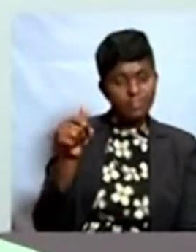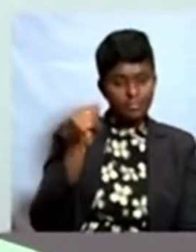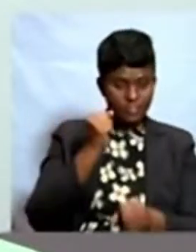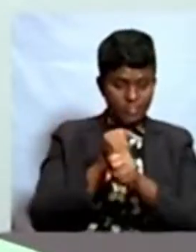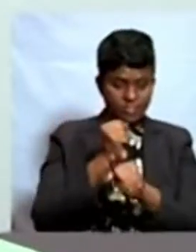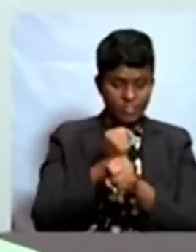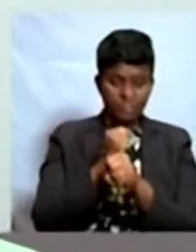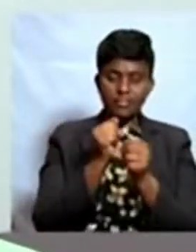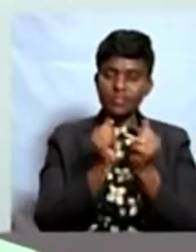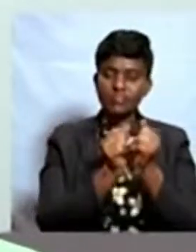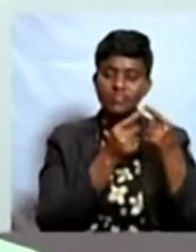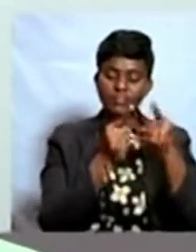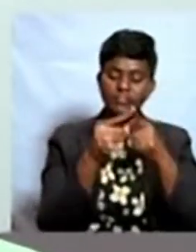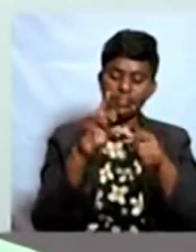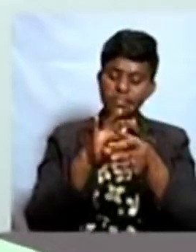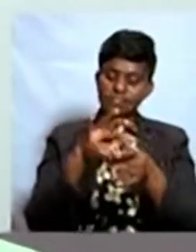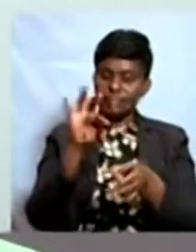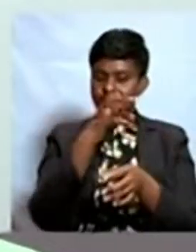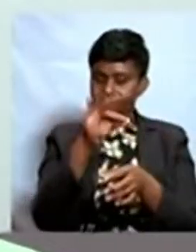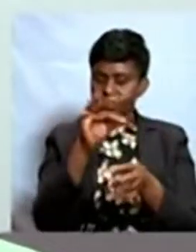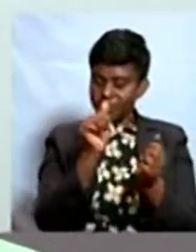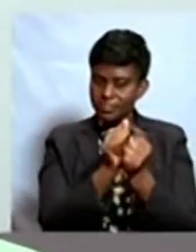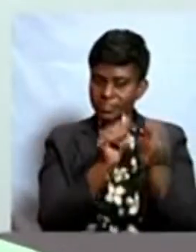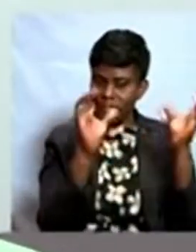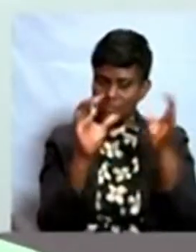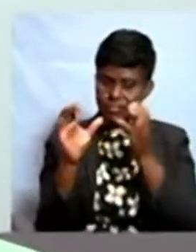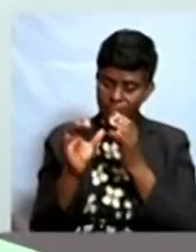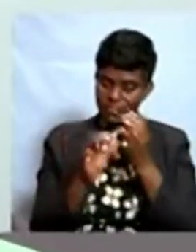with various stakeholders, including the councils.